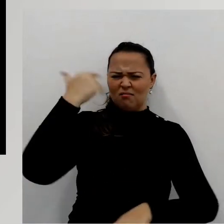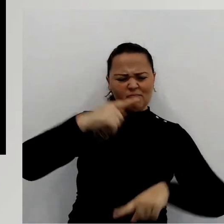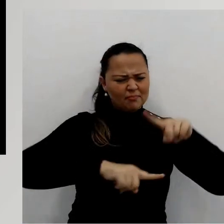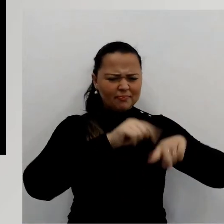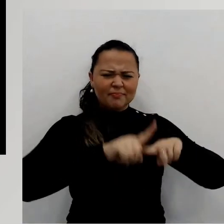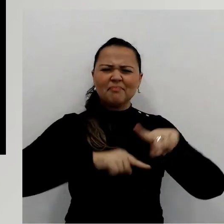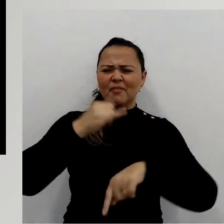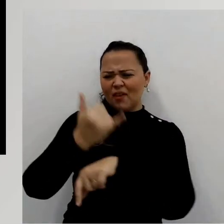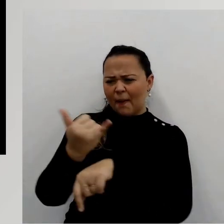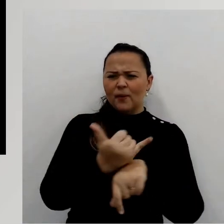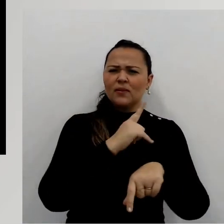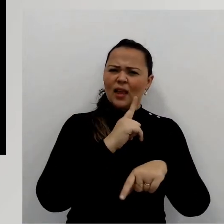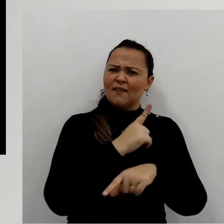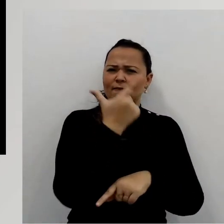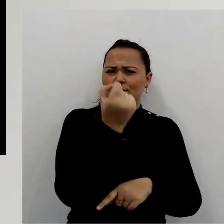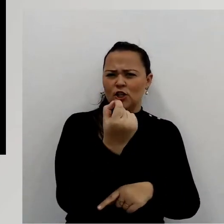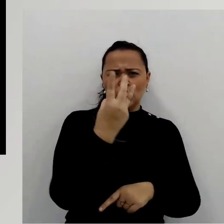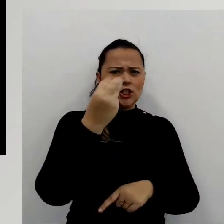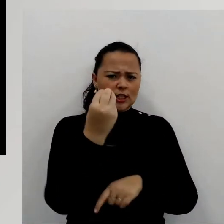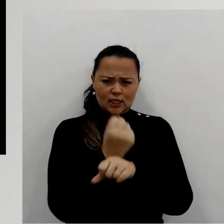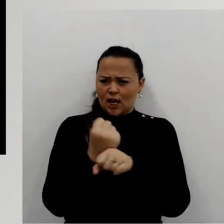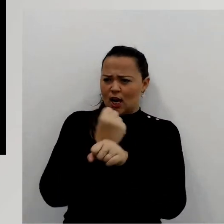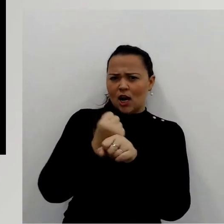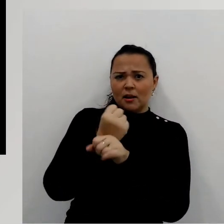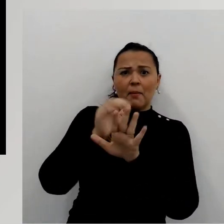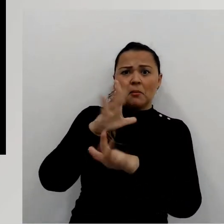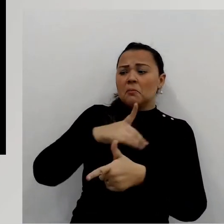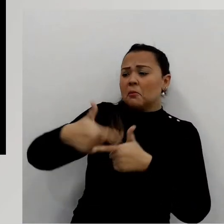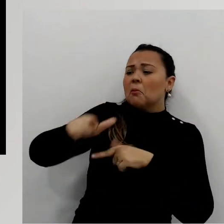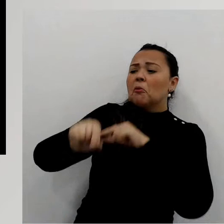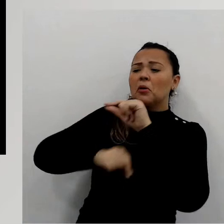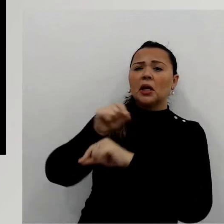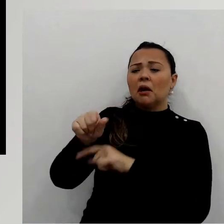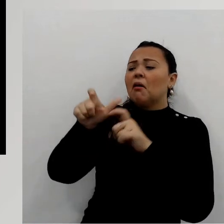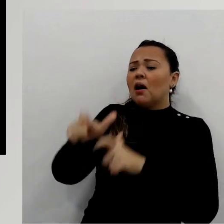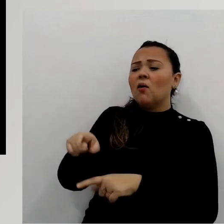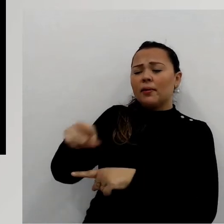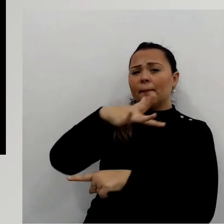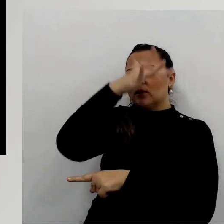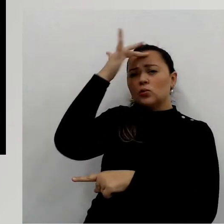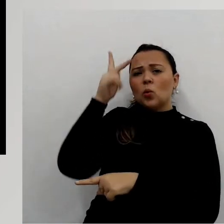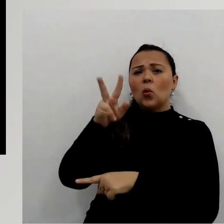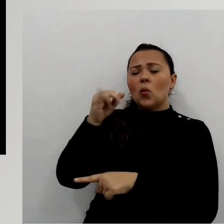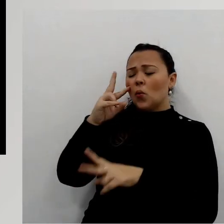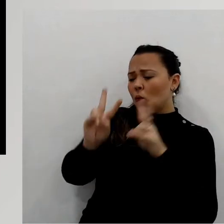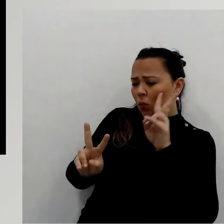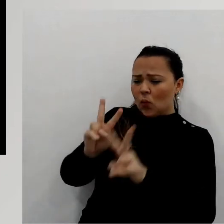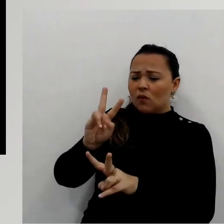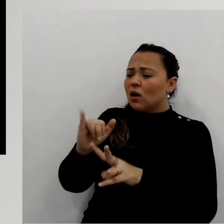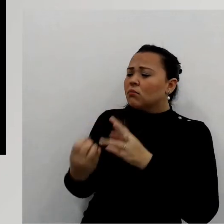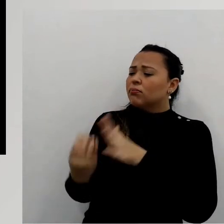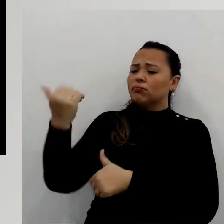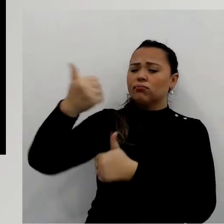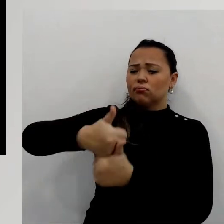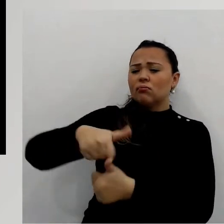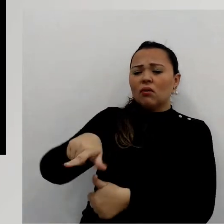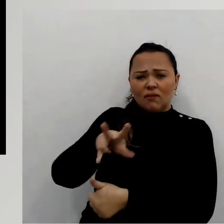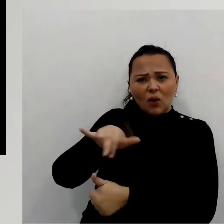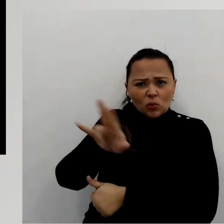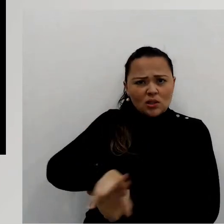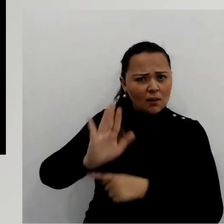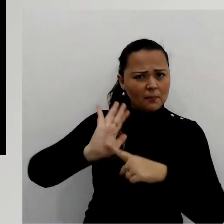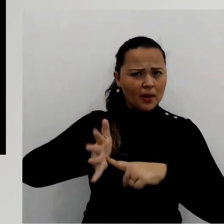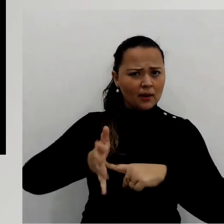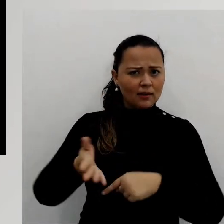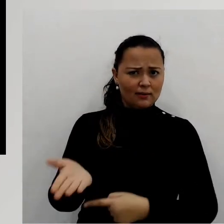the problem is going to be, where will the people come from to run those machines? Training people on older devices is not going to